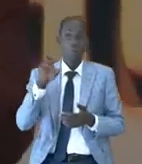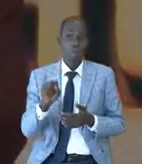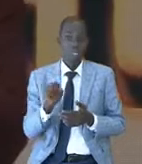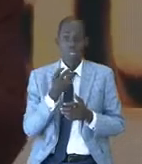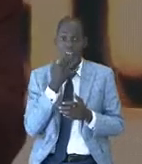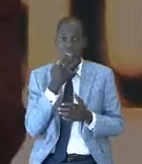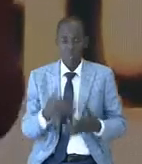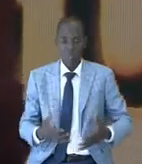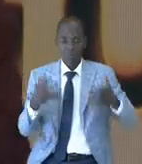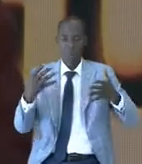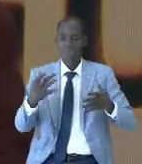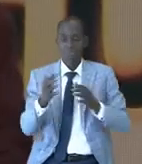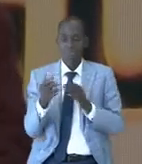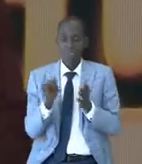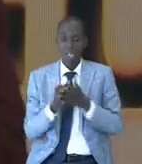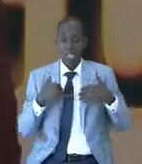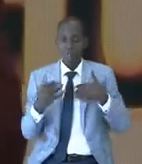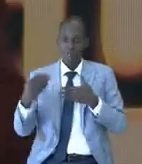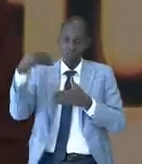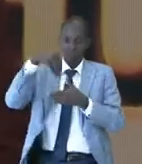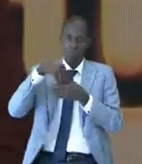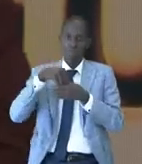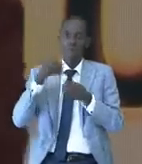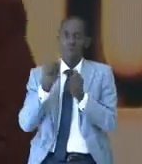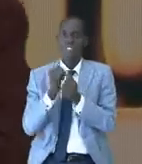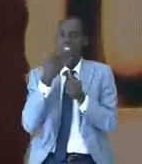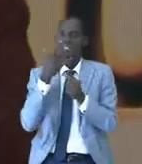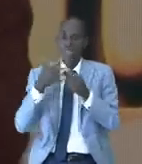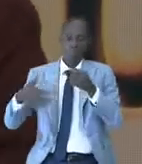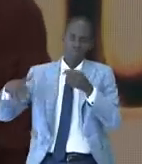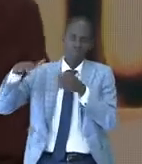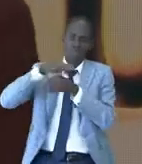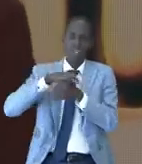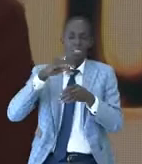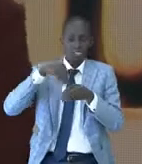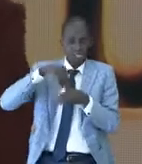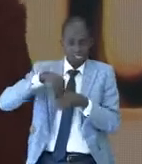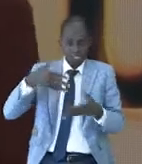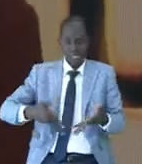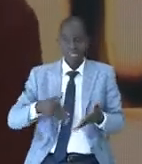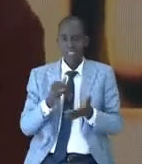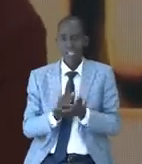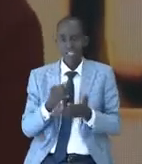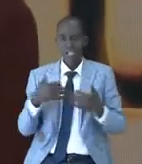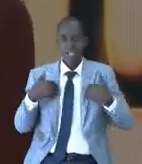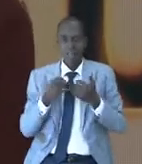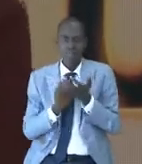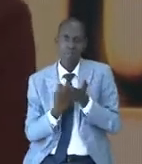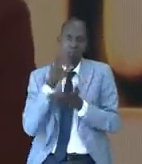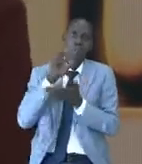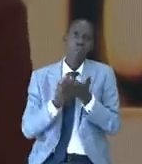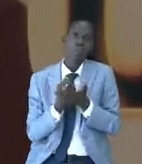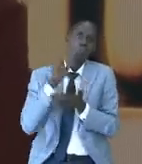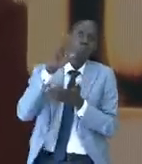glassy lid, and the grasshopper jumped and jumped and jumped, and he said reached